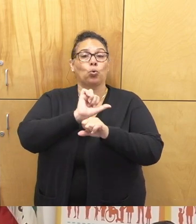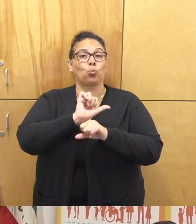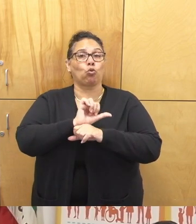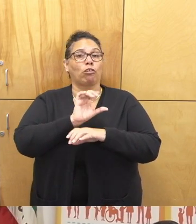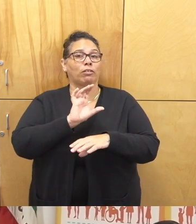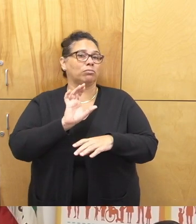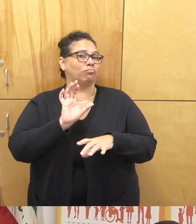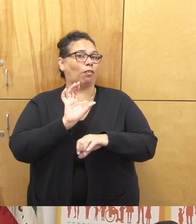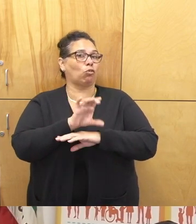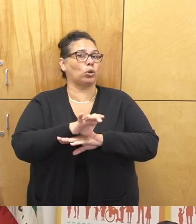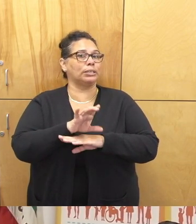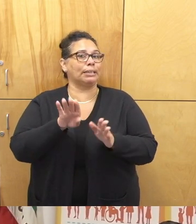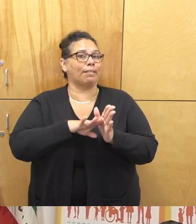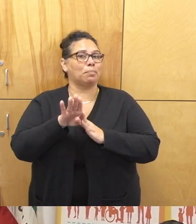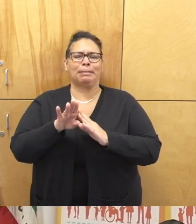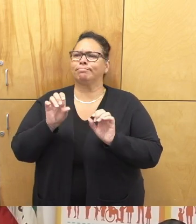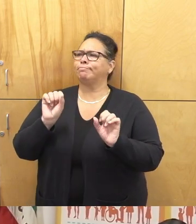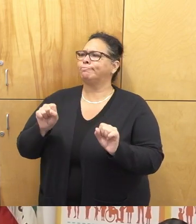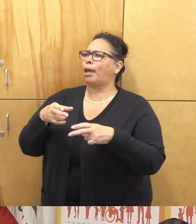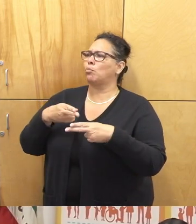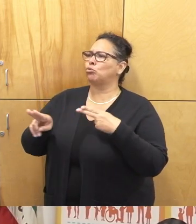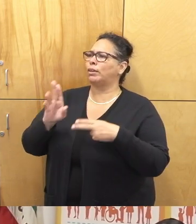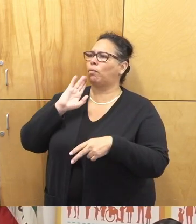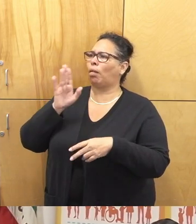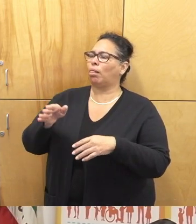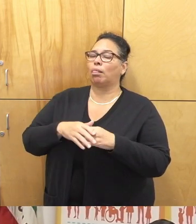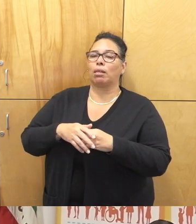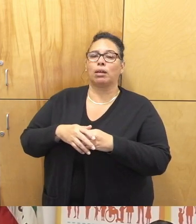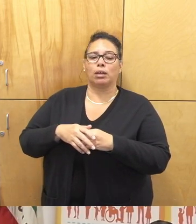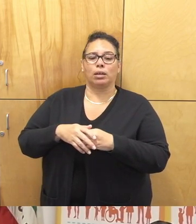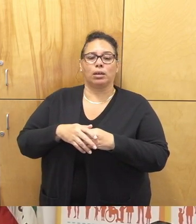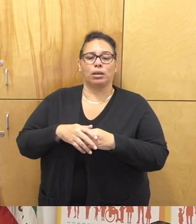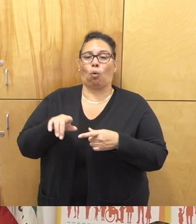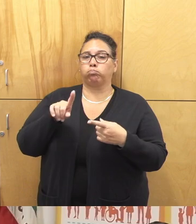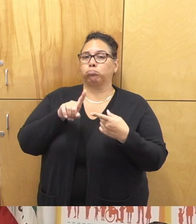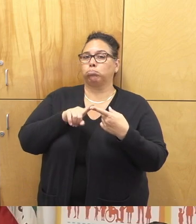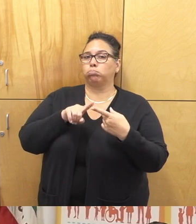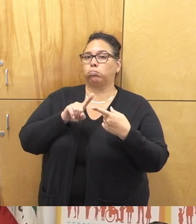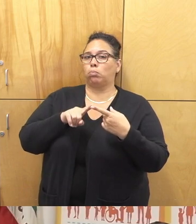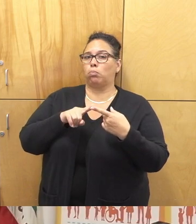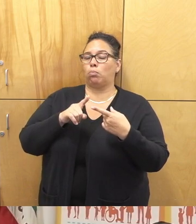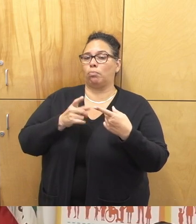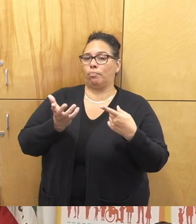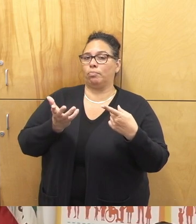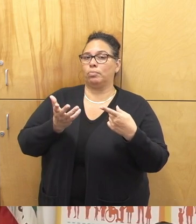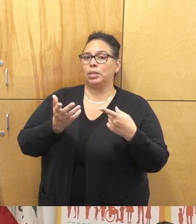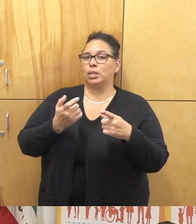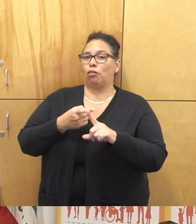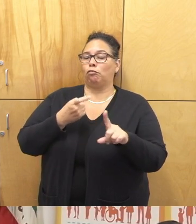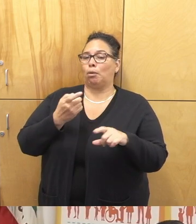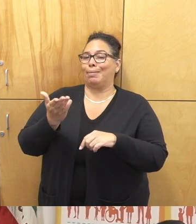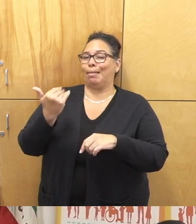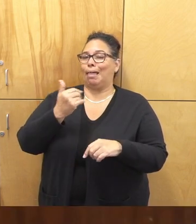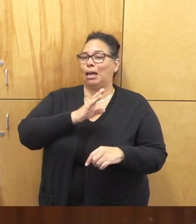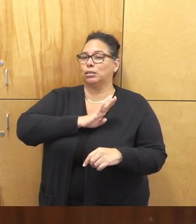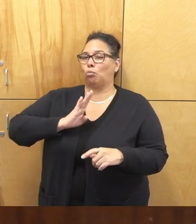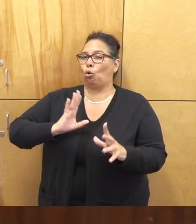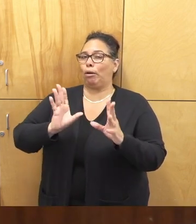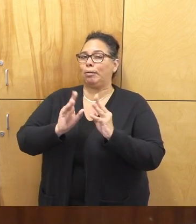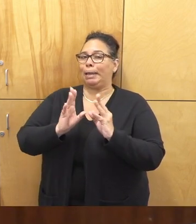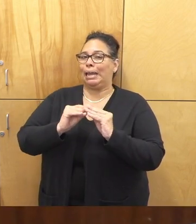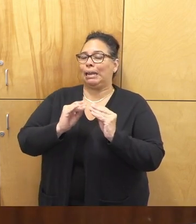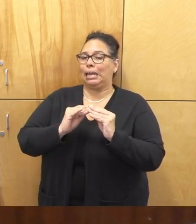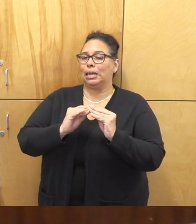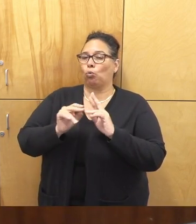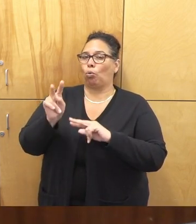development. Yes, I'll be really brief. One point that I wanted to bring up was from the last board meeting where we were